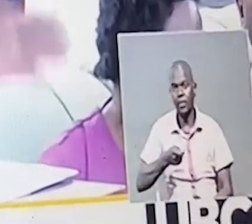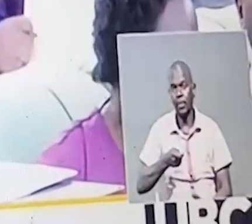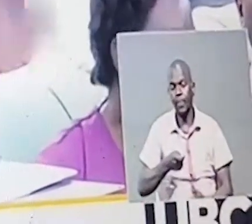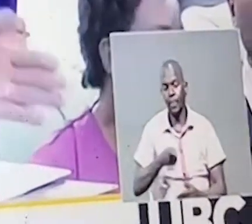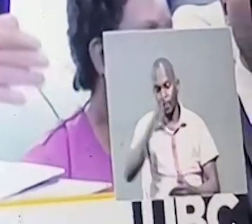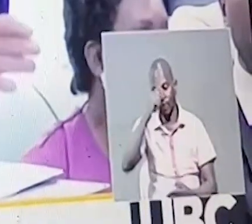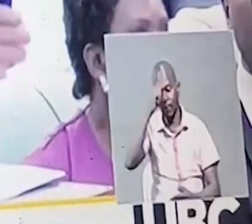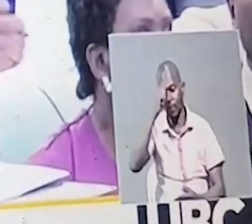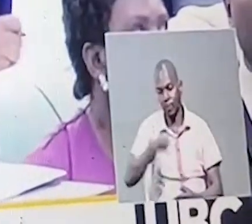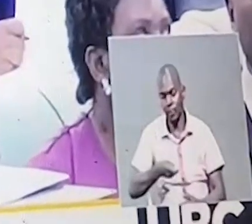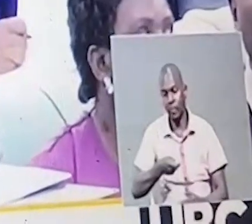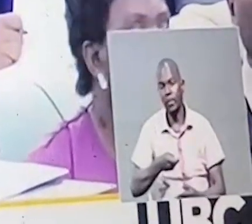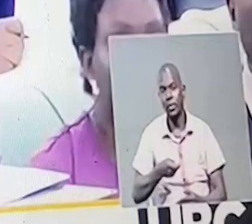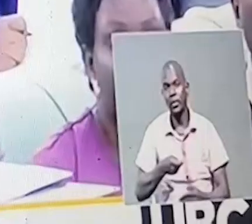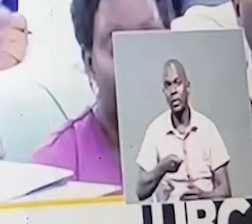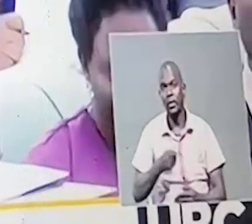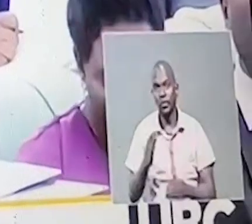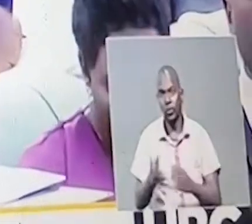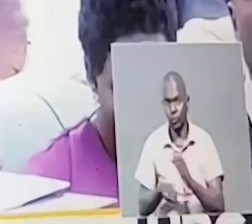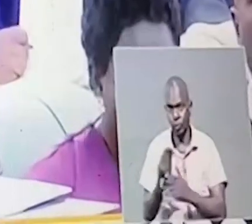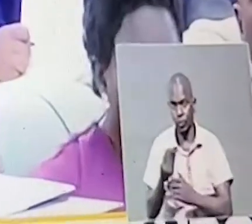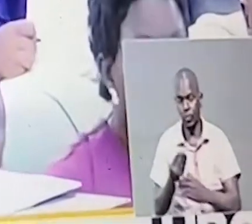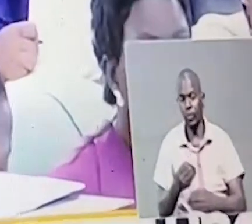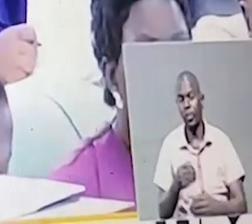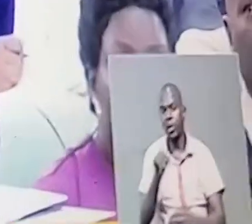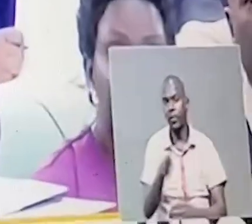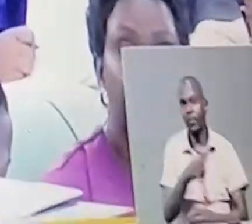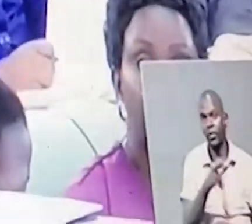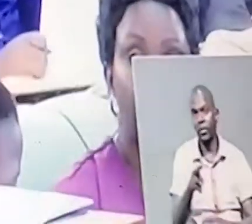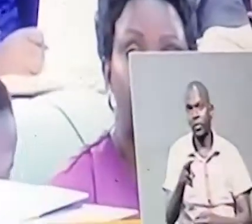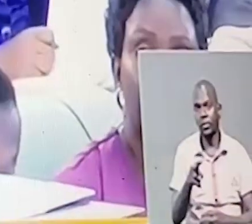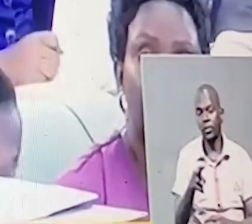And the ruling you made was in relation to